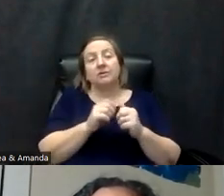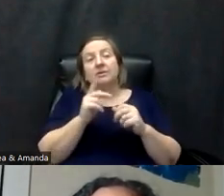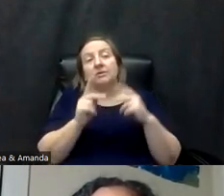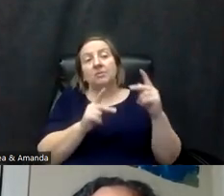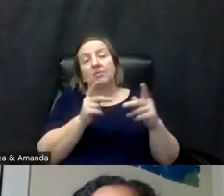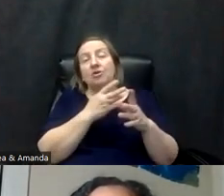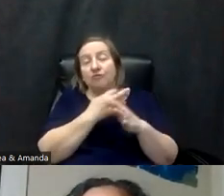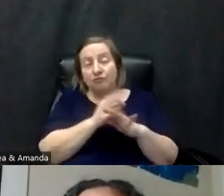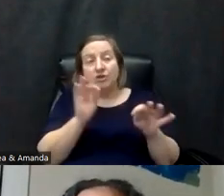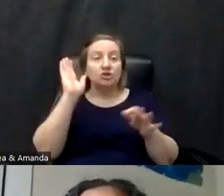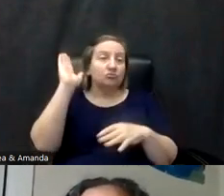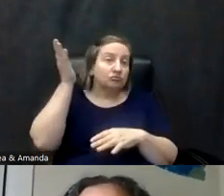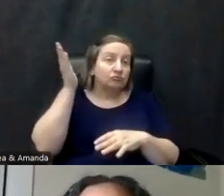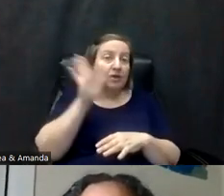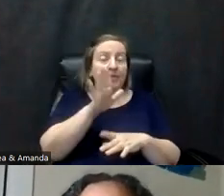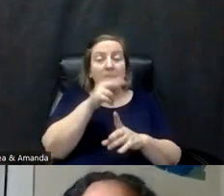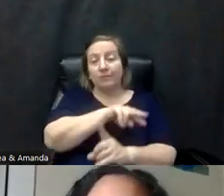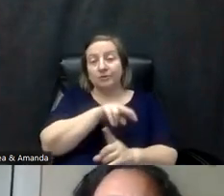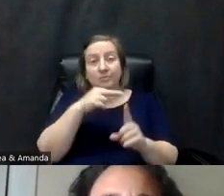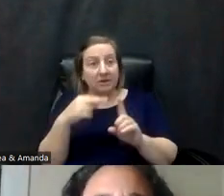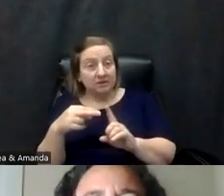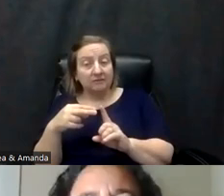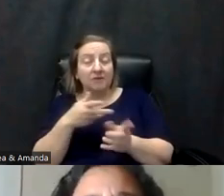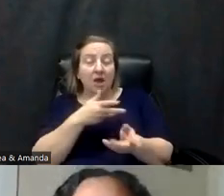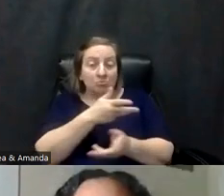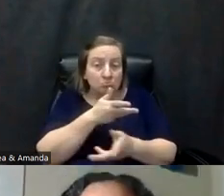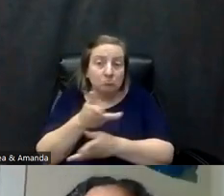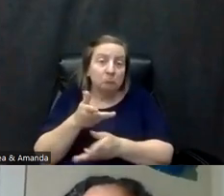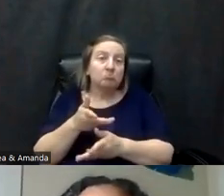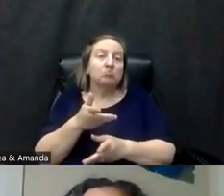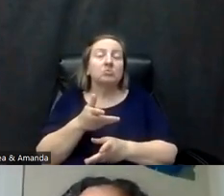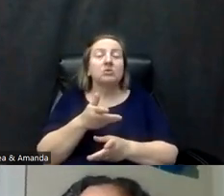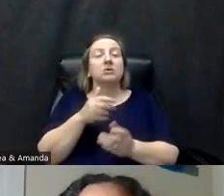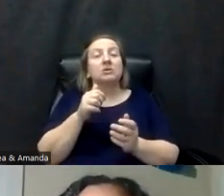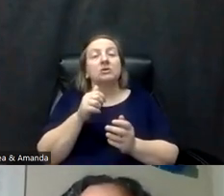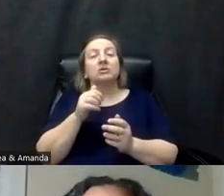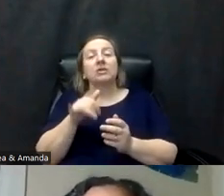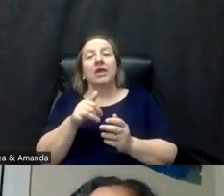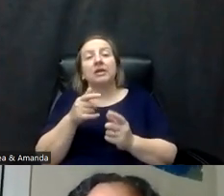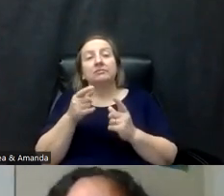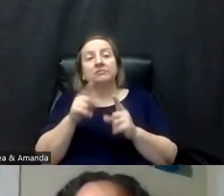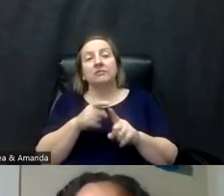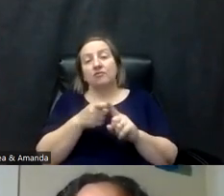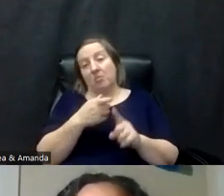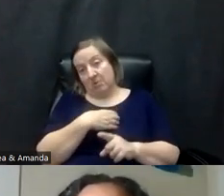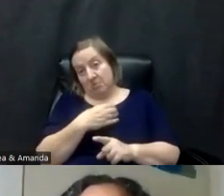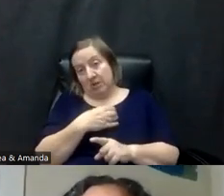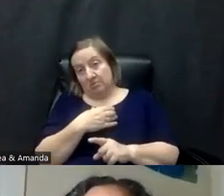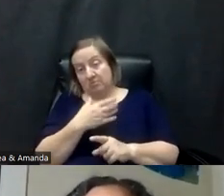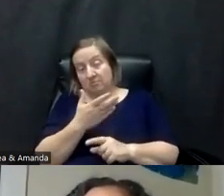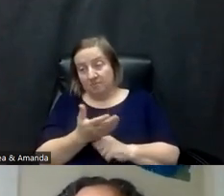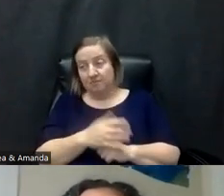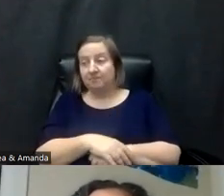to present their perspective in an interaction that has resulted in a complaint. So